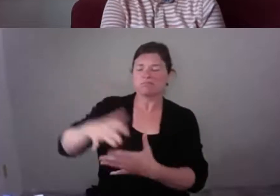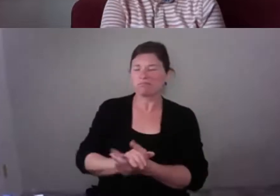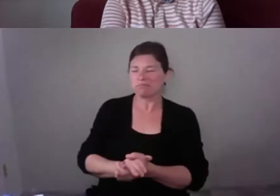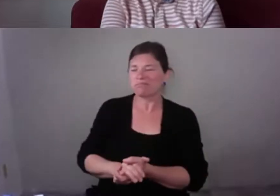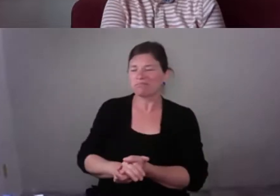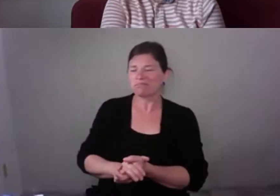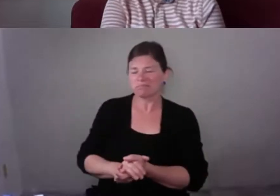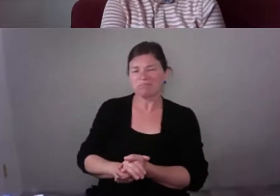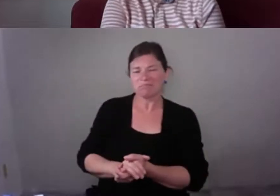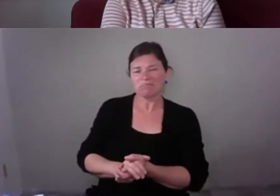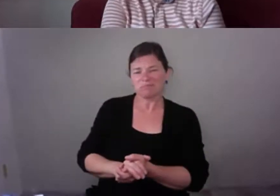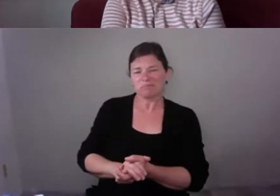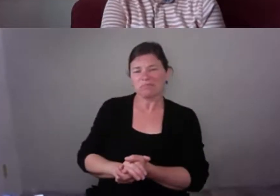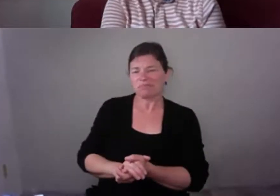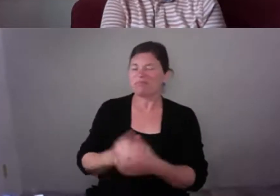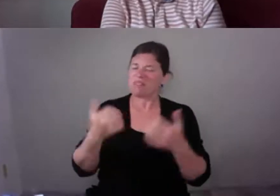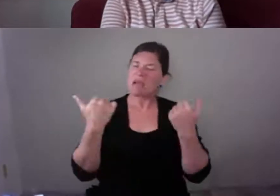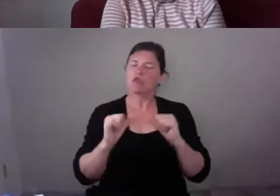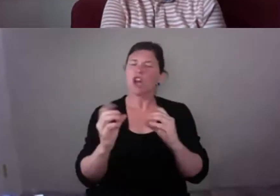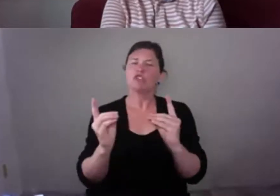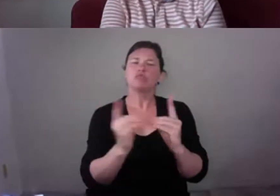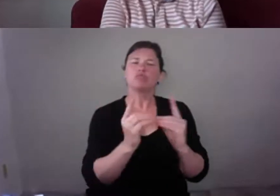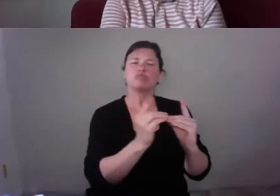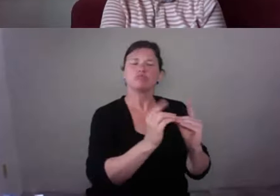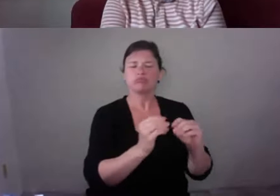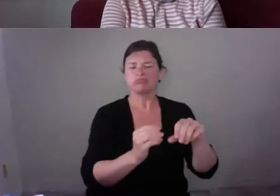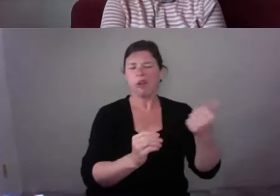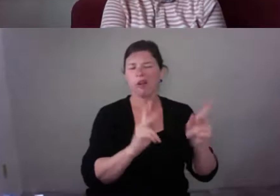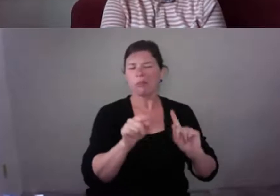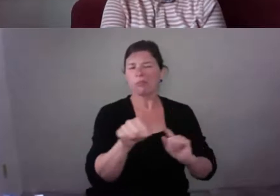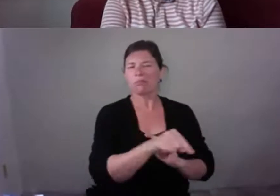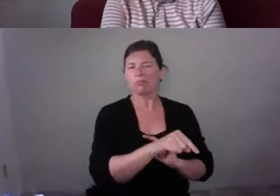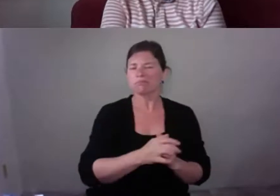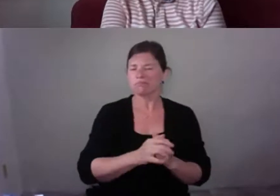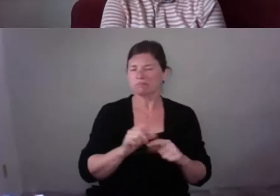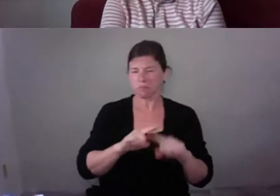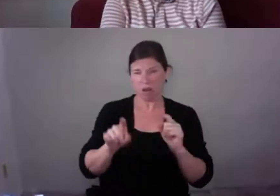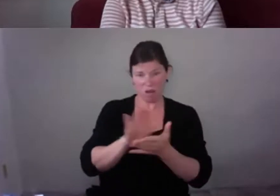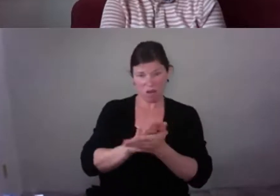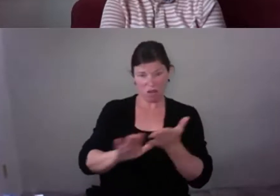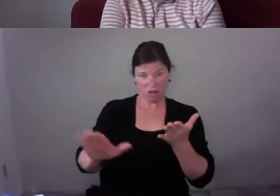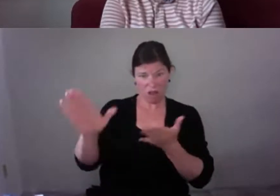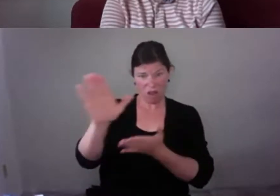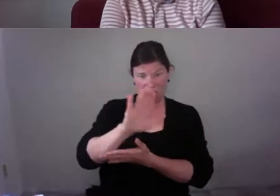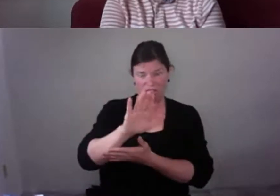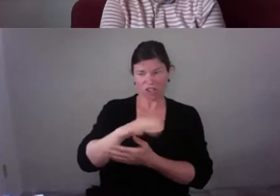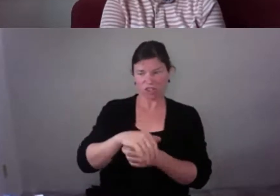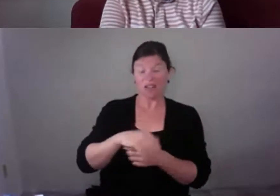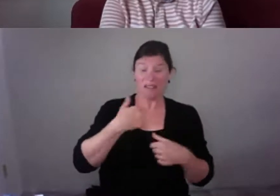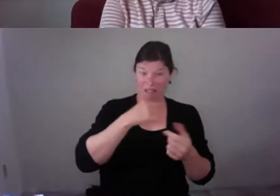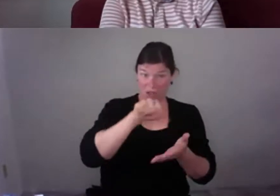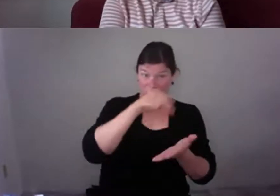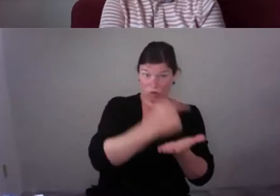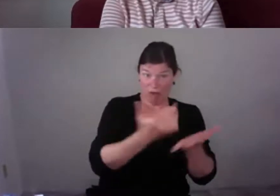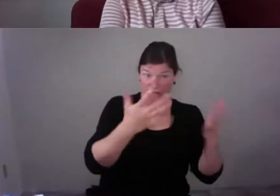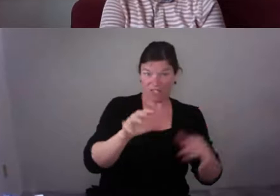date on other people but for like what I want to do after college. When I graduated from Syracuse, I